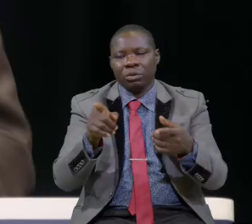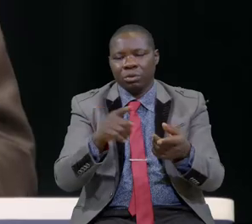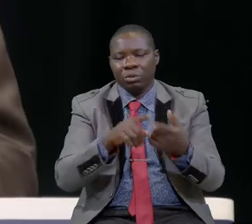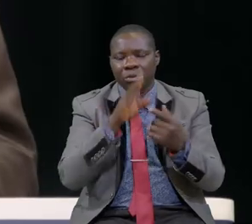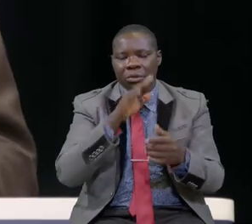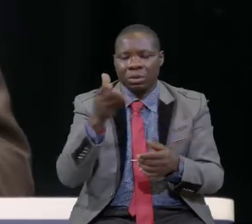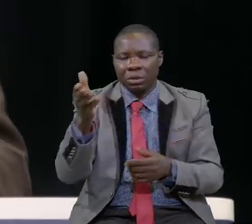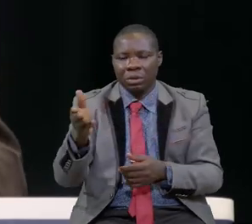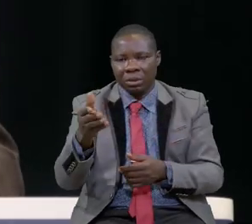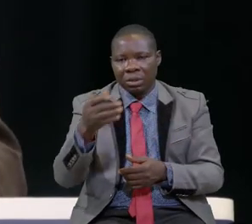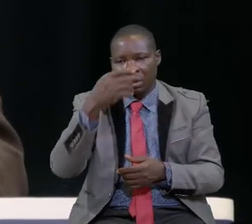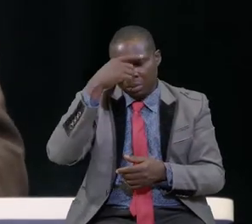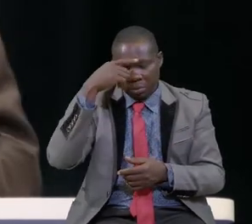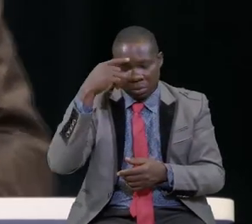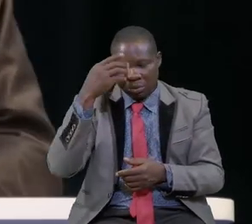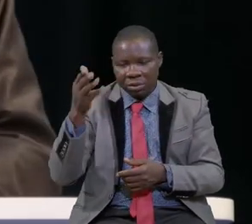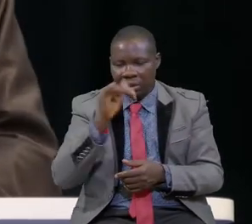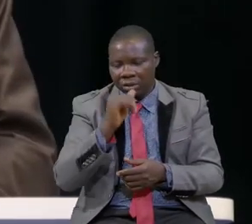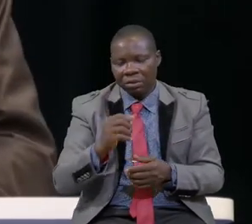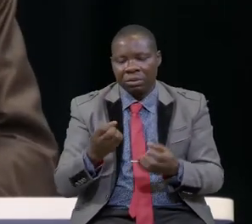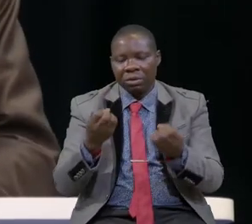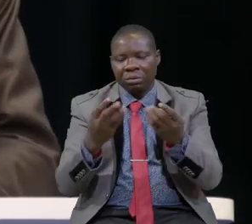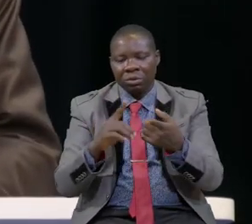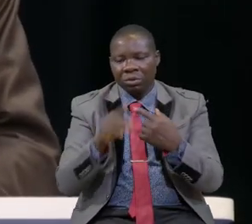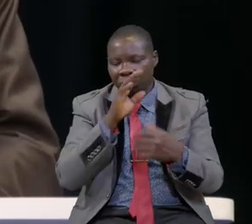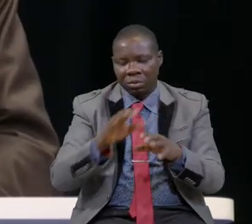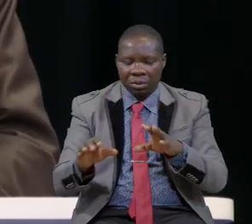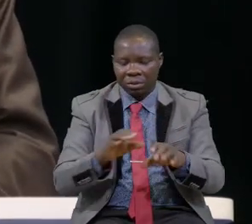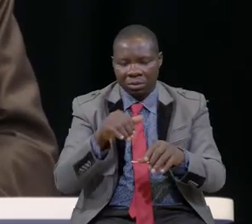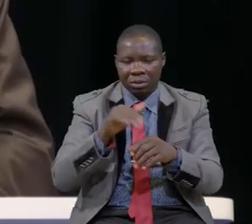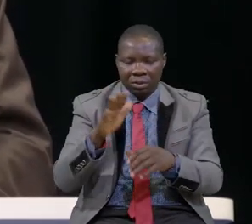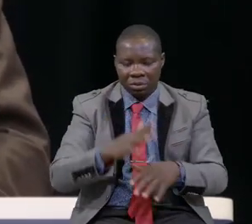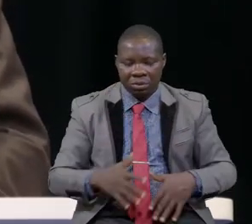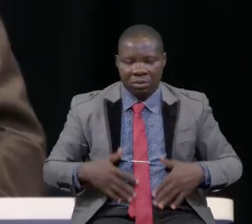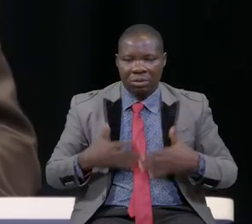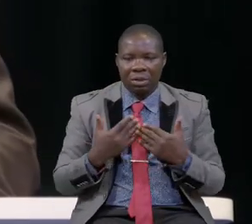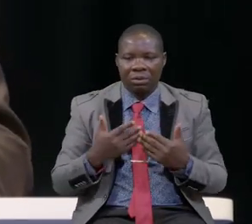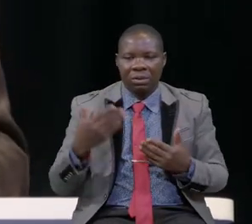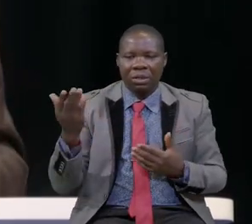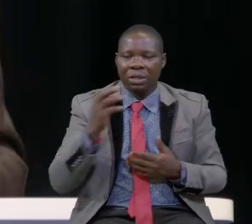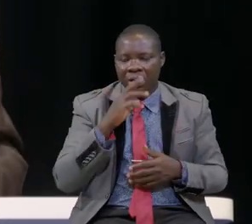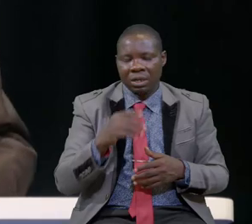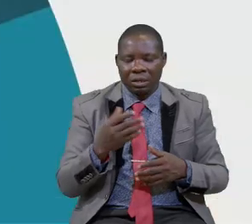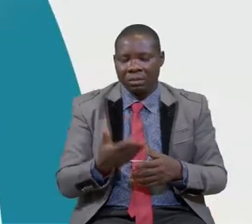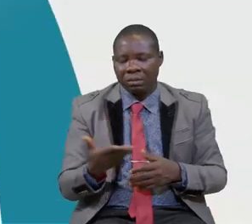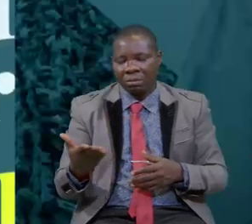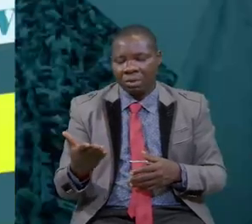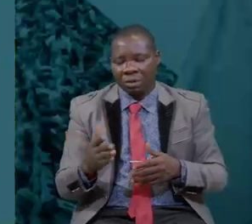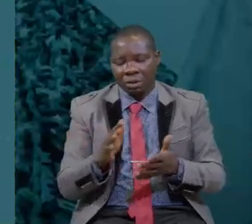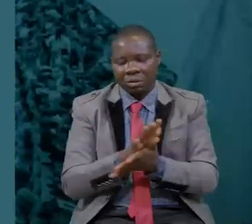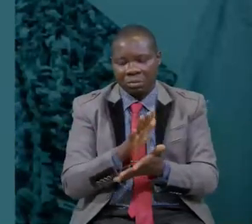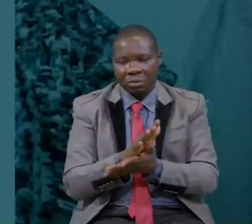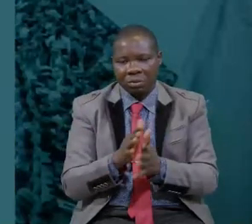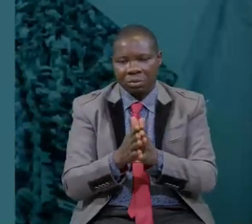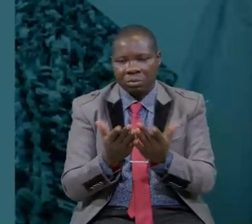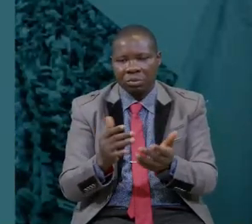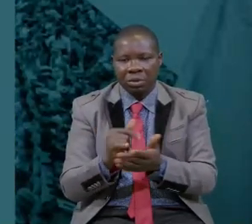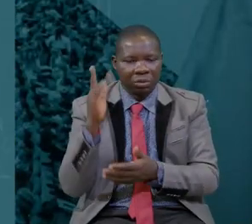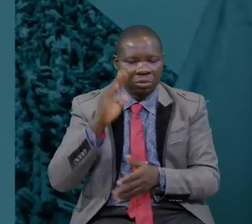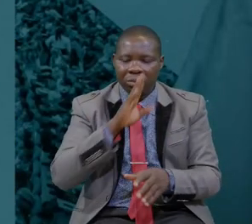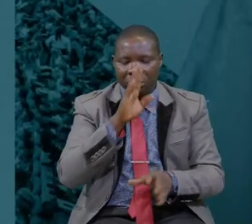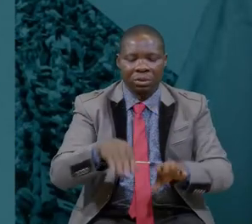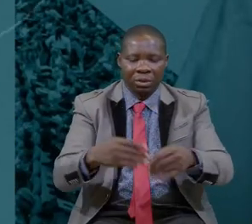because there is much to still be done in your life. There are materials we also give to you to help you in your faith.